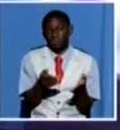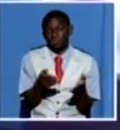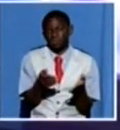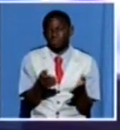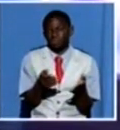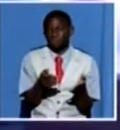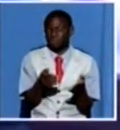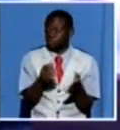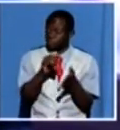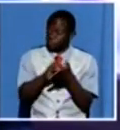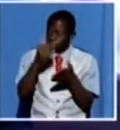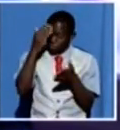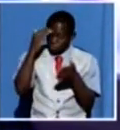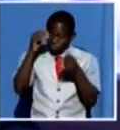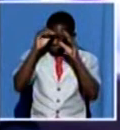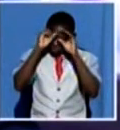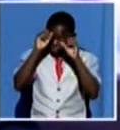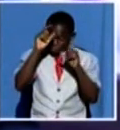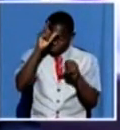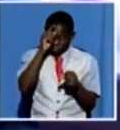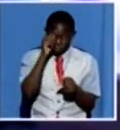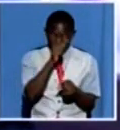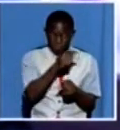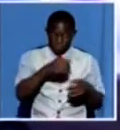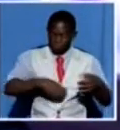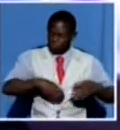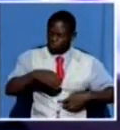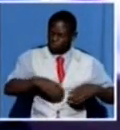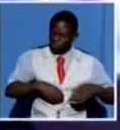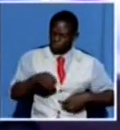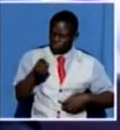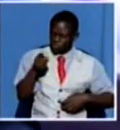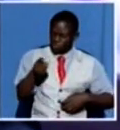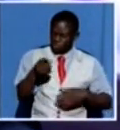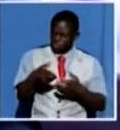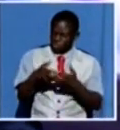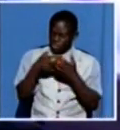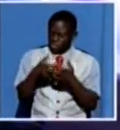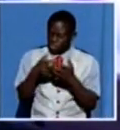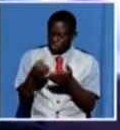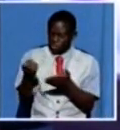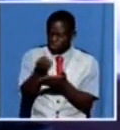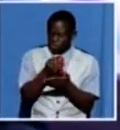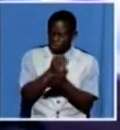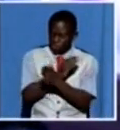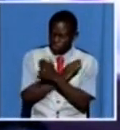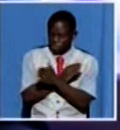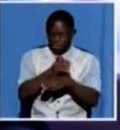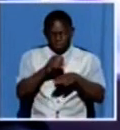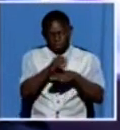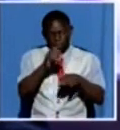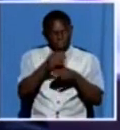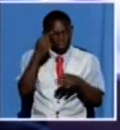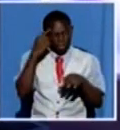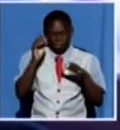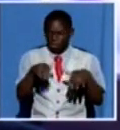laissez-faire attitude by the Engineering Institution of Zambia, because they are the professionals. If they could be as proactive as